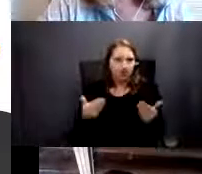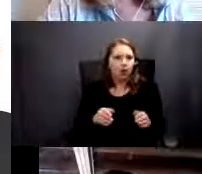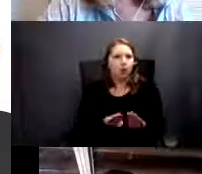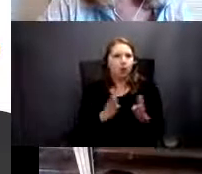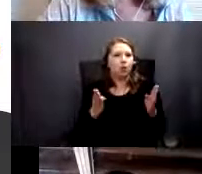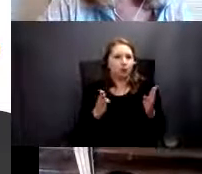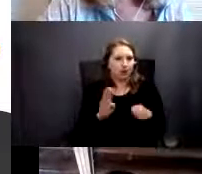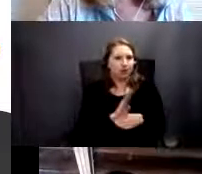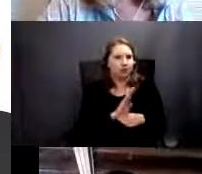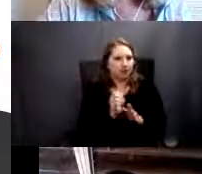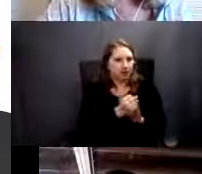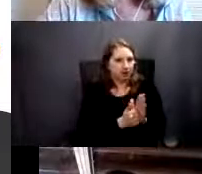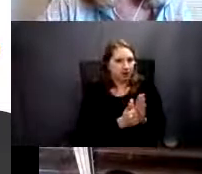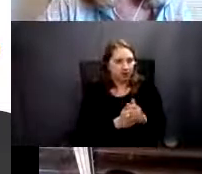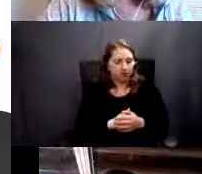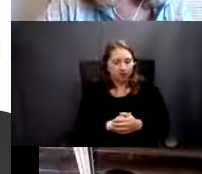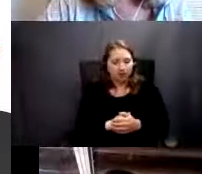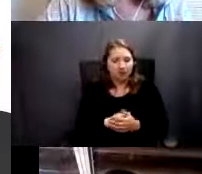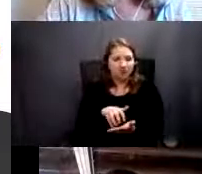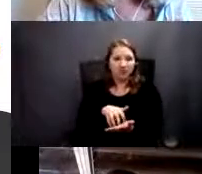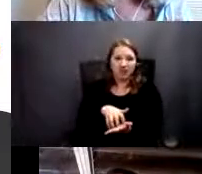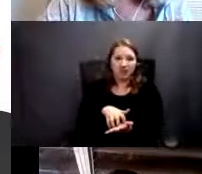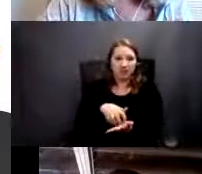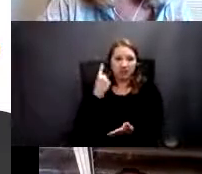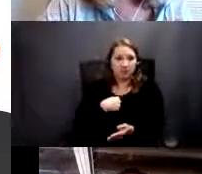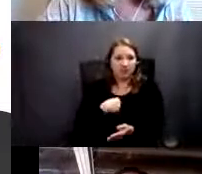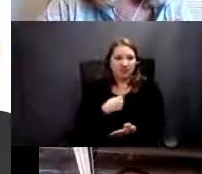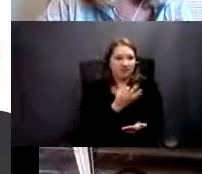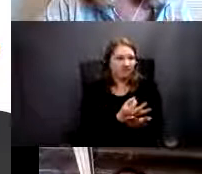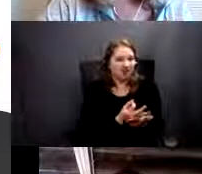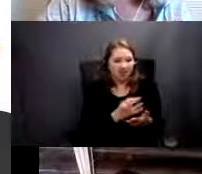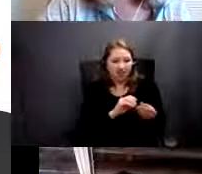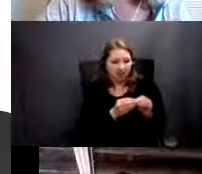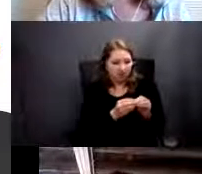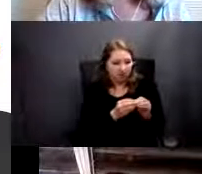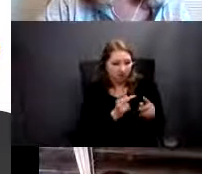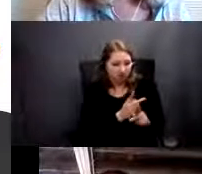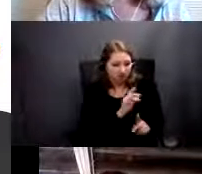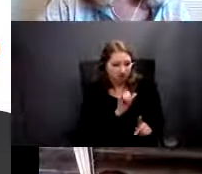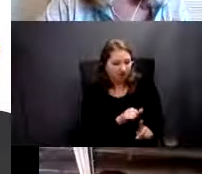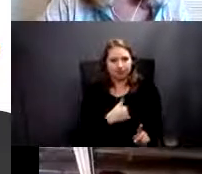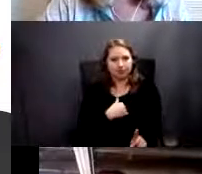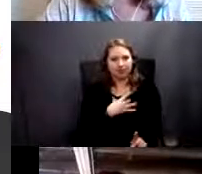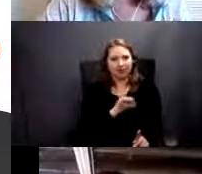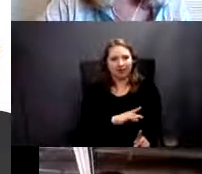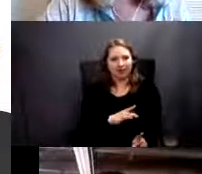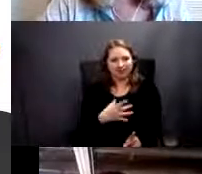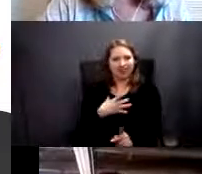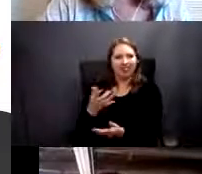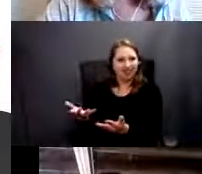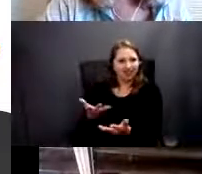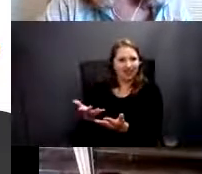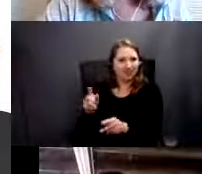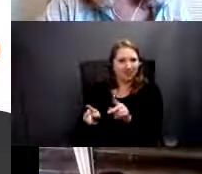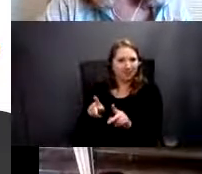tell you, one of my weakest areas in life is finances and numbers. I don't like them. I like people. And so I